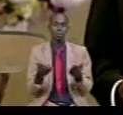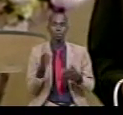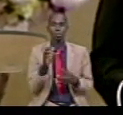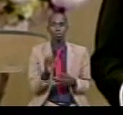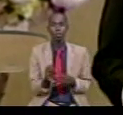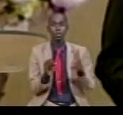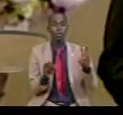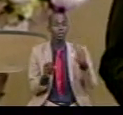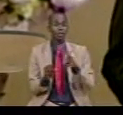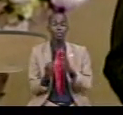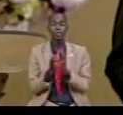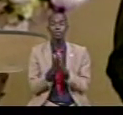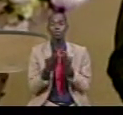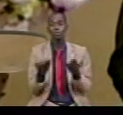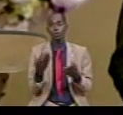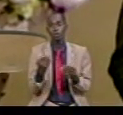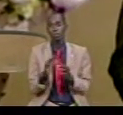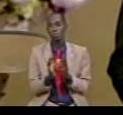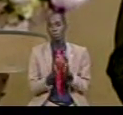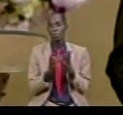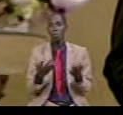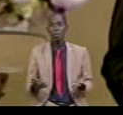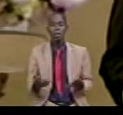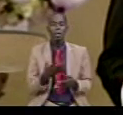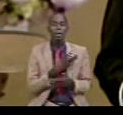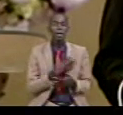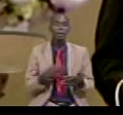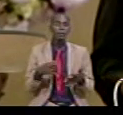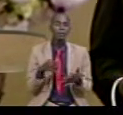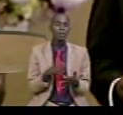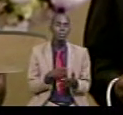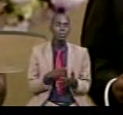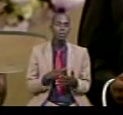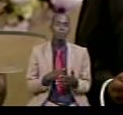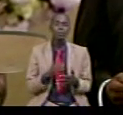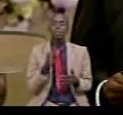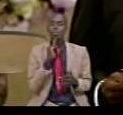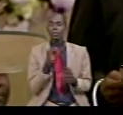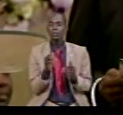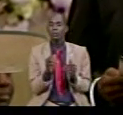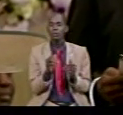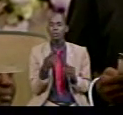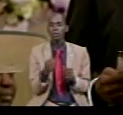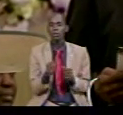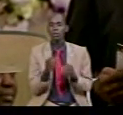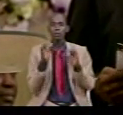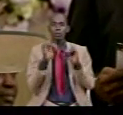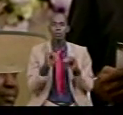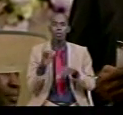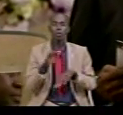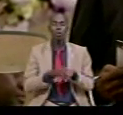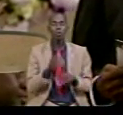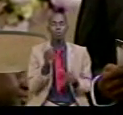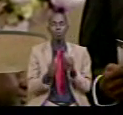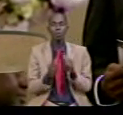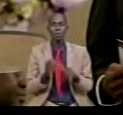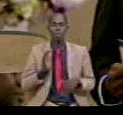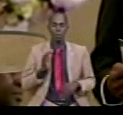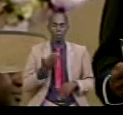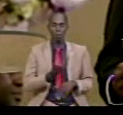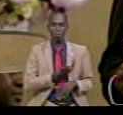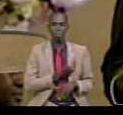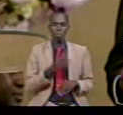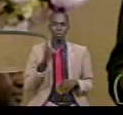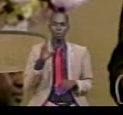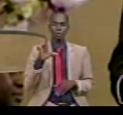It also contains the 22 doctrines on which our ministry stands,